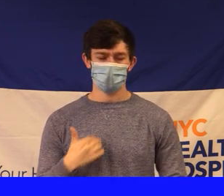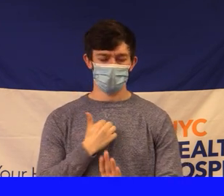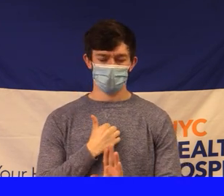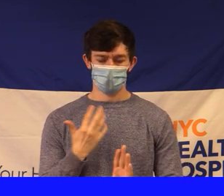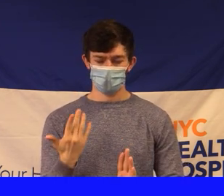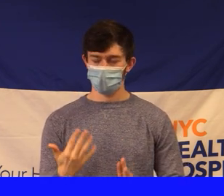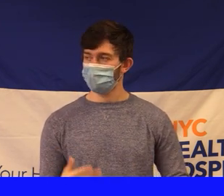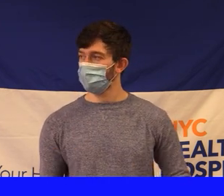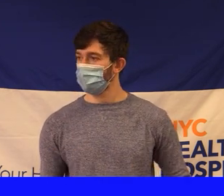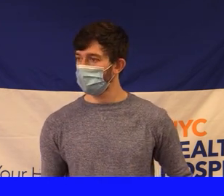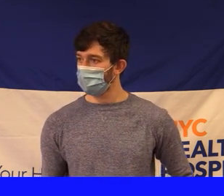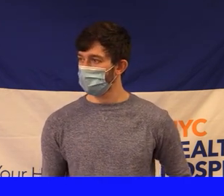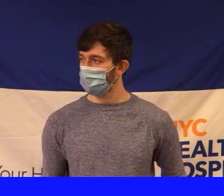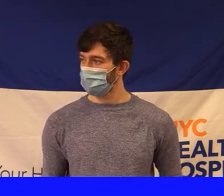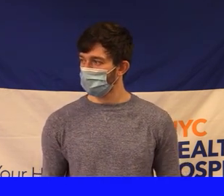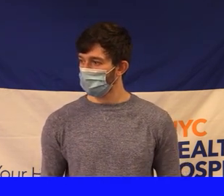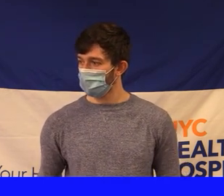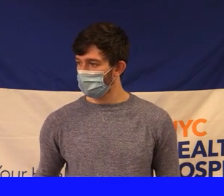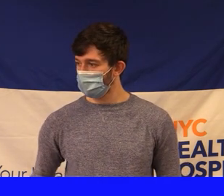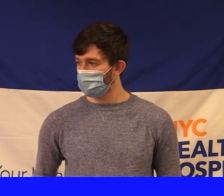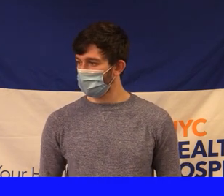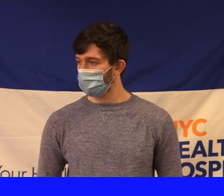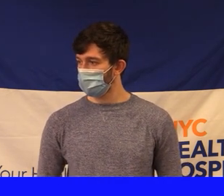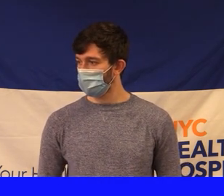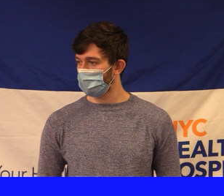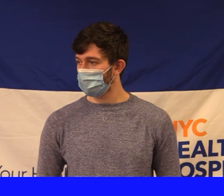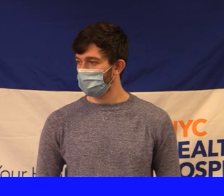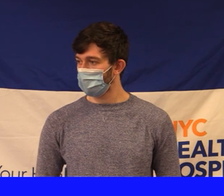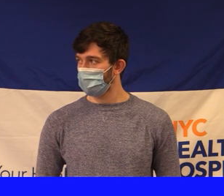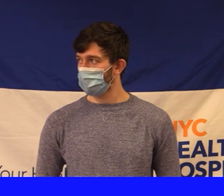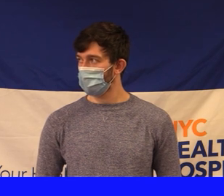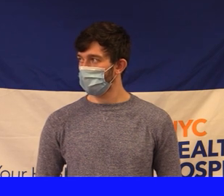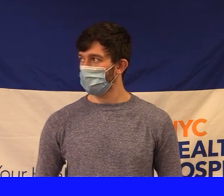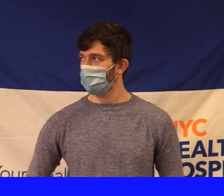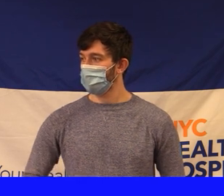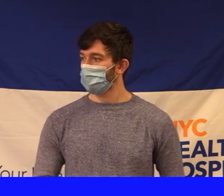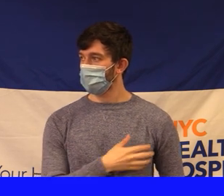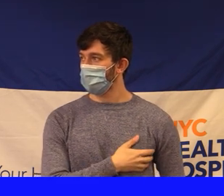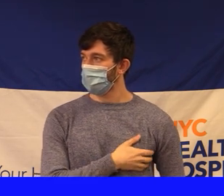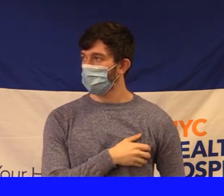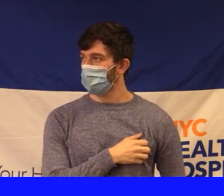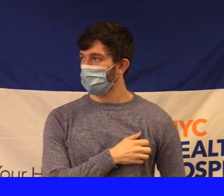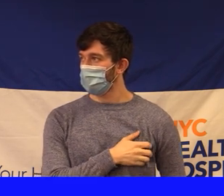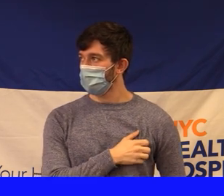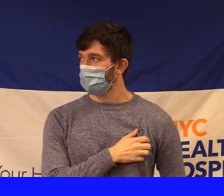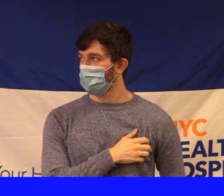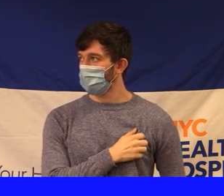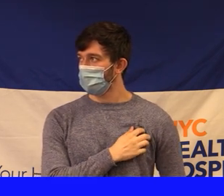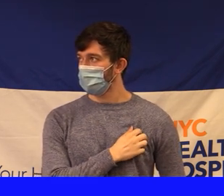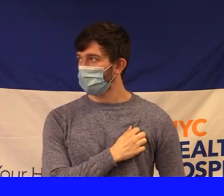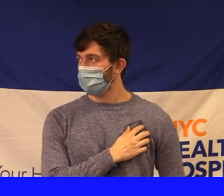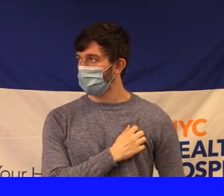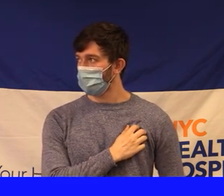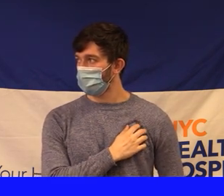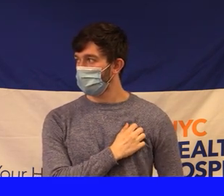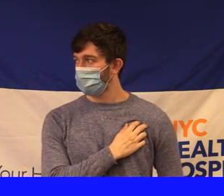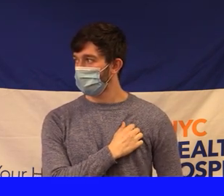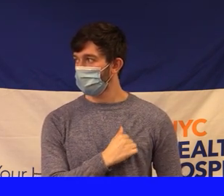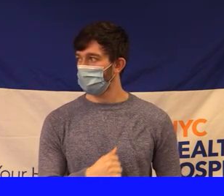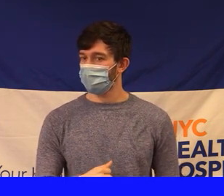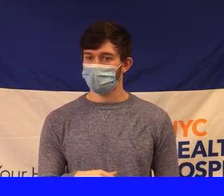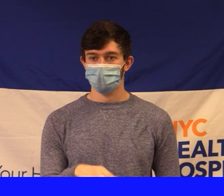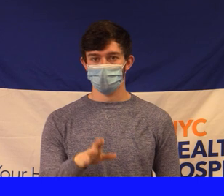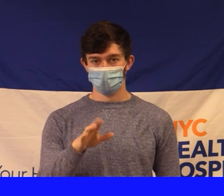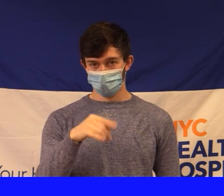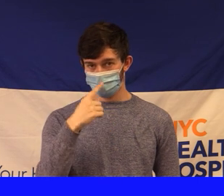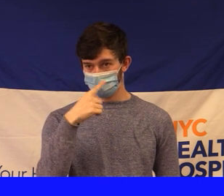Cohen for Hillary Cannon. Oh, thank you so much. Okay. All right, and so actually, if you wouldn't mind,